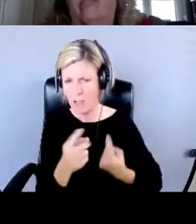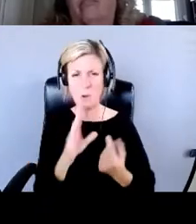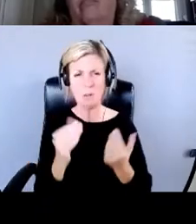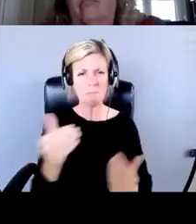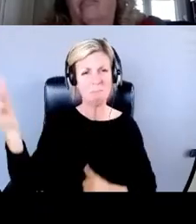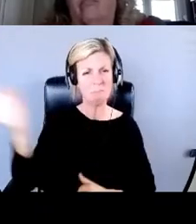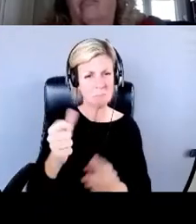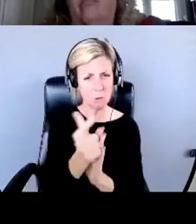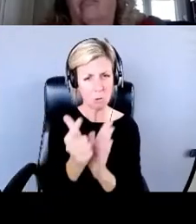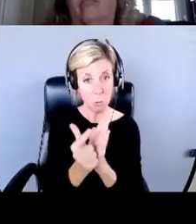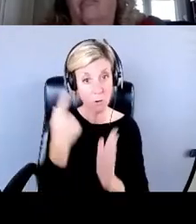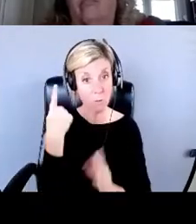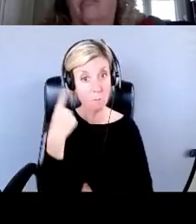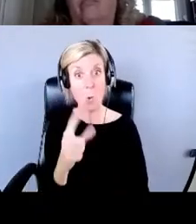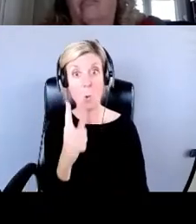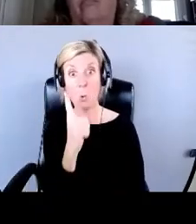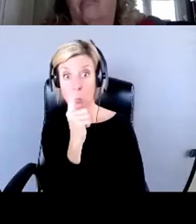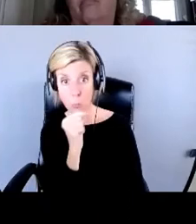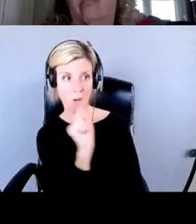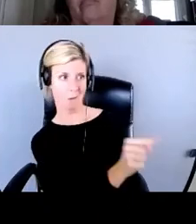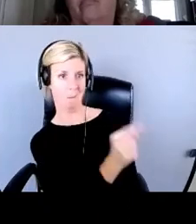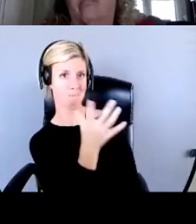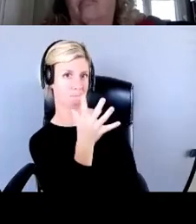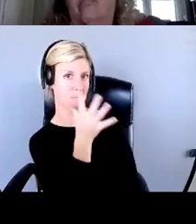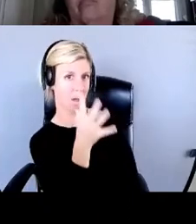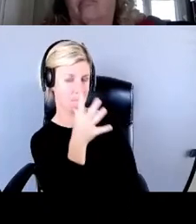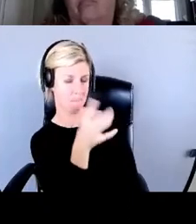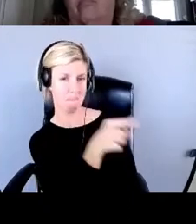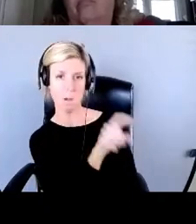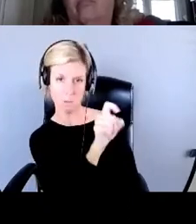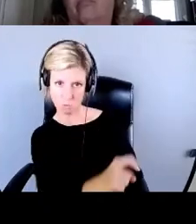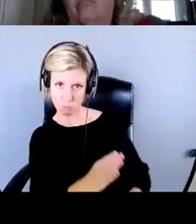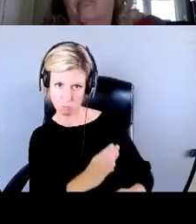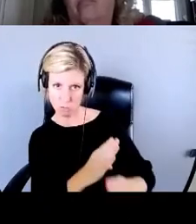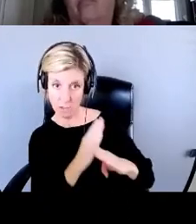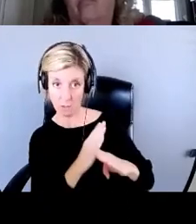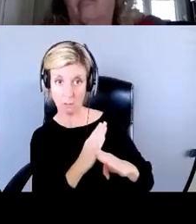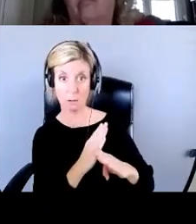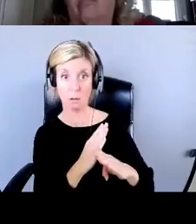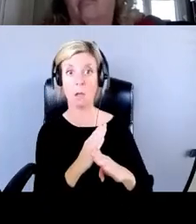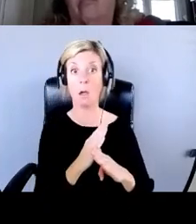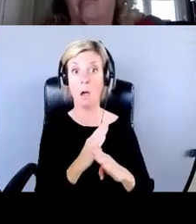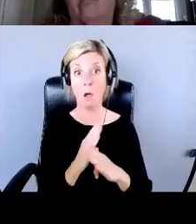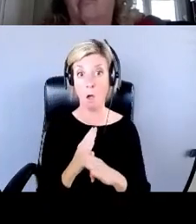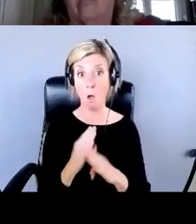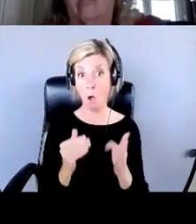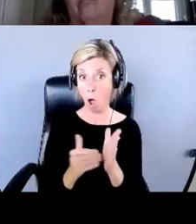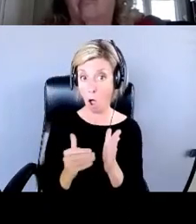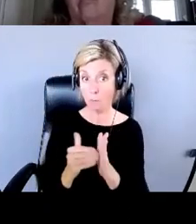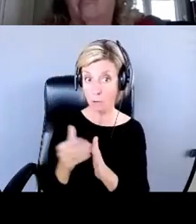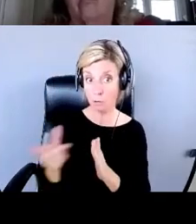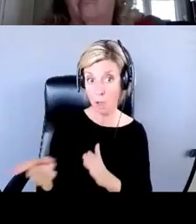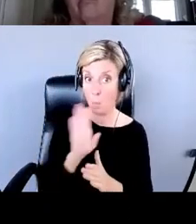met with really good alternatives about how to approach this. Lawyers kind of